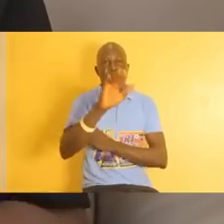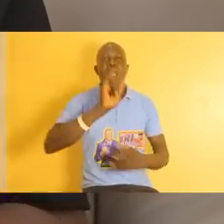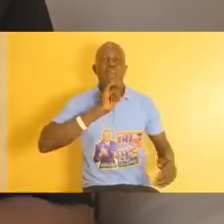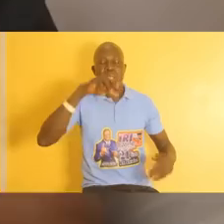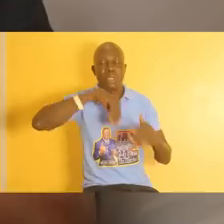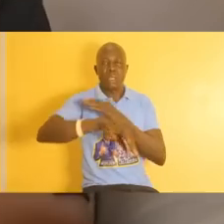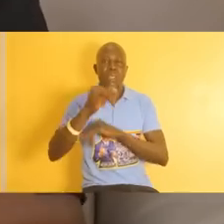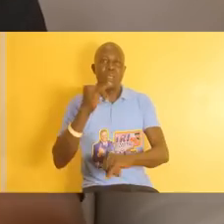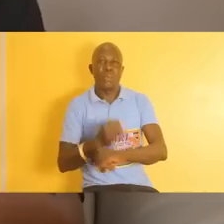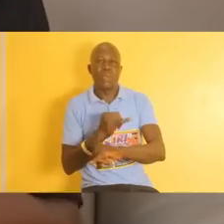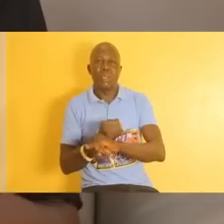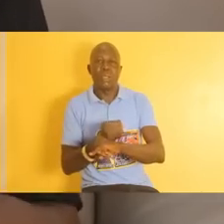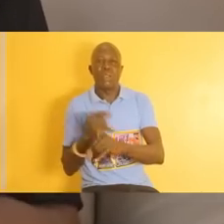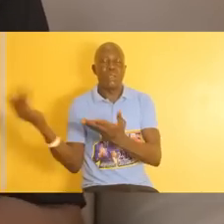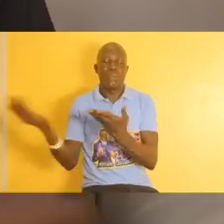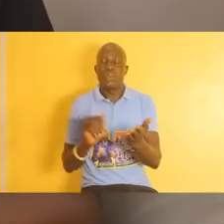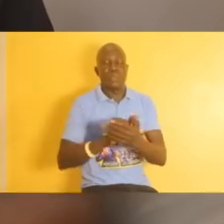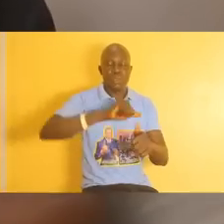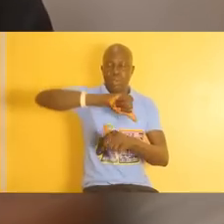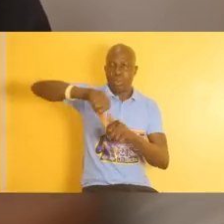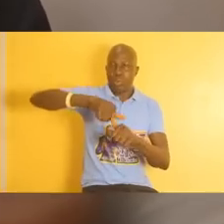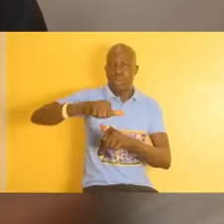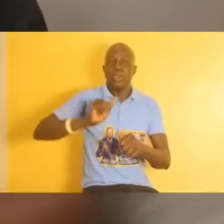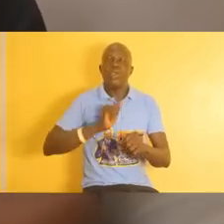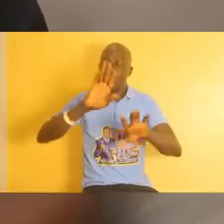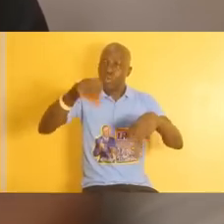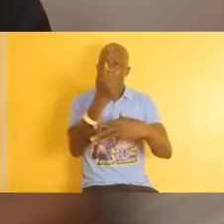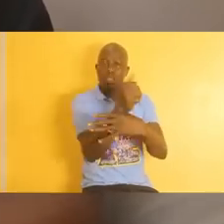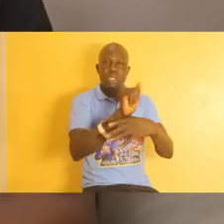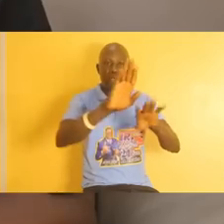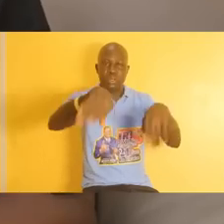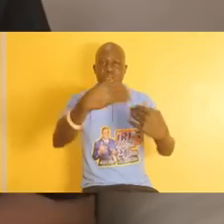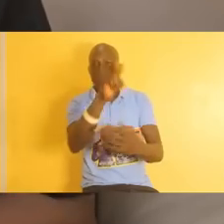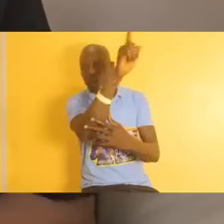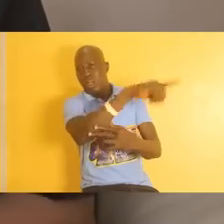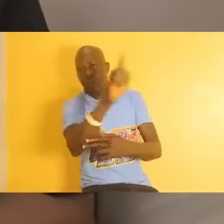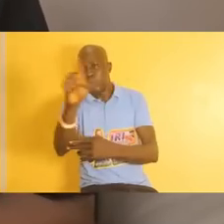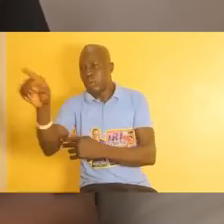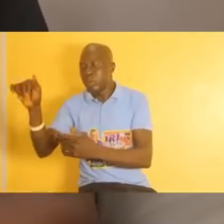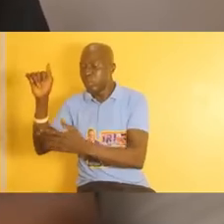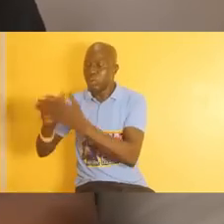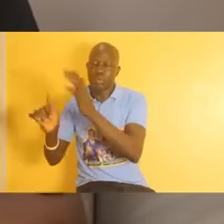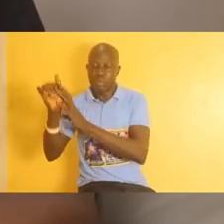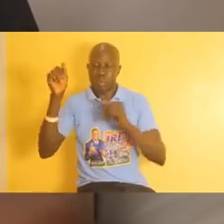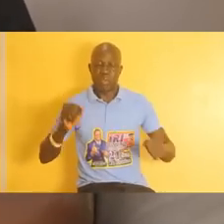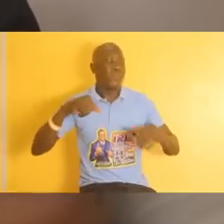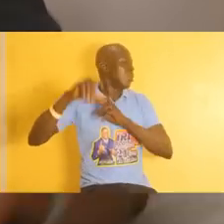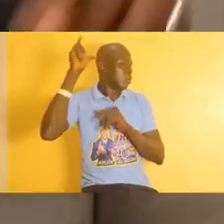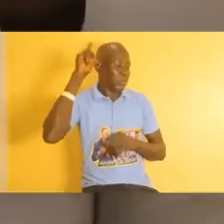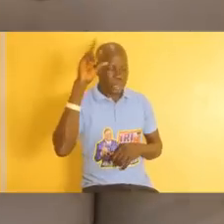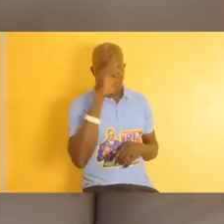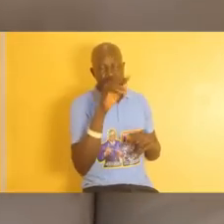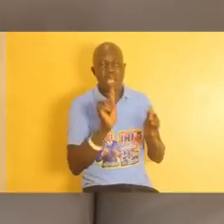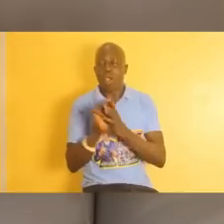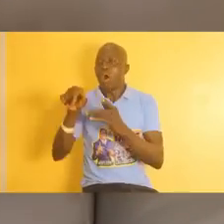bad. How many bad. I let go, Rodani. How for good boy. Now give everybody. Say, lay money at that. This will be powerful. And Babisa. Listen